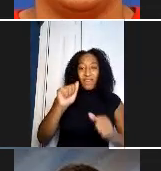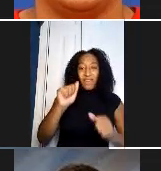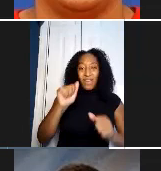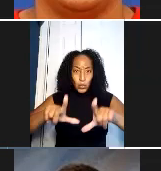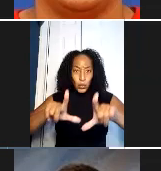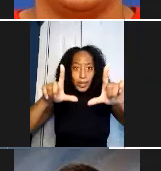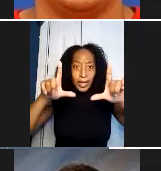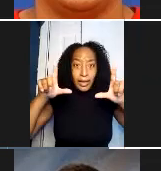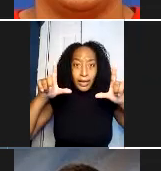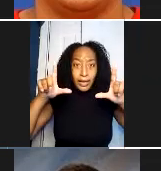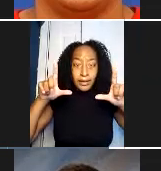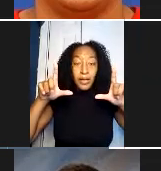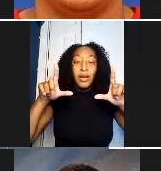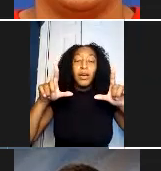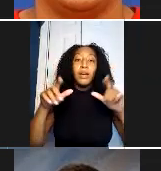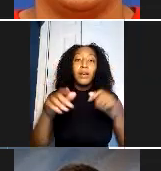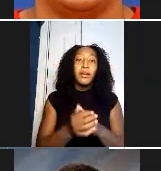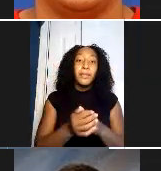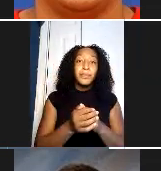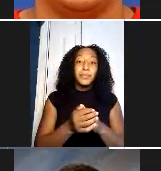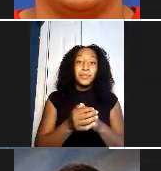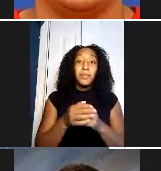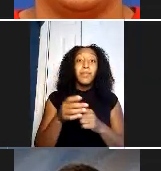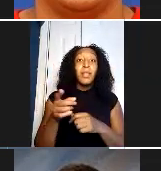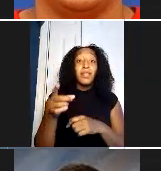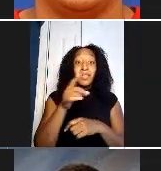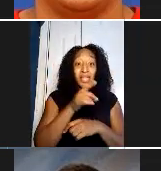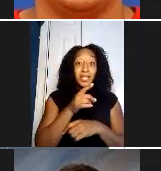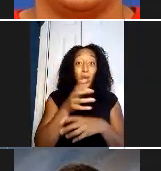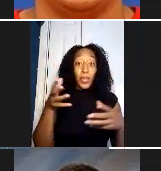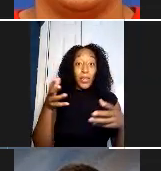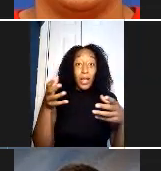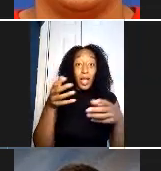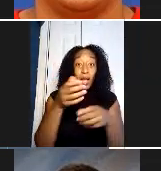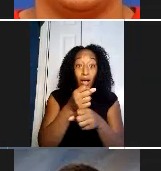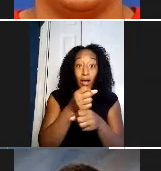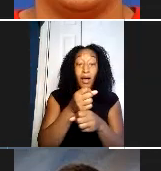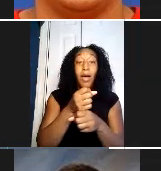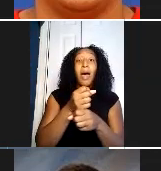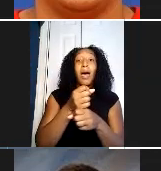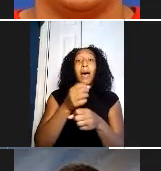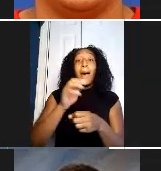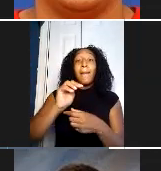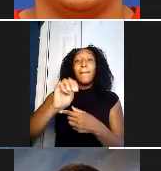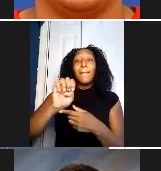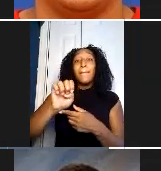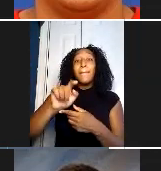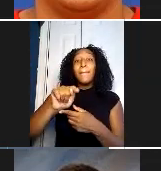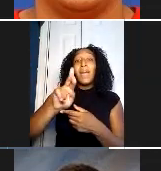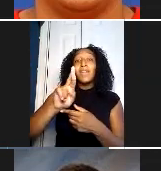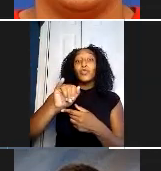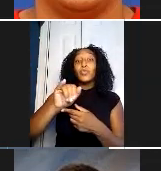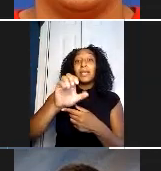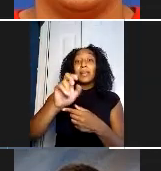So these are the metric prefixes that they say are commonly used in physics.